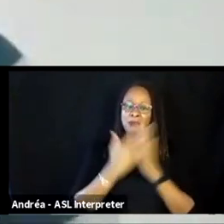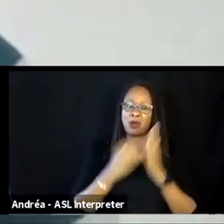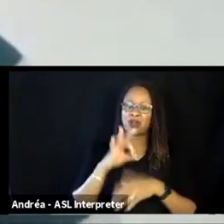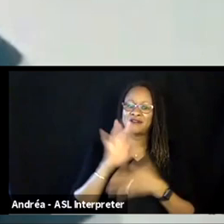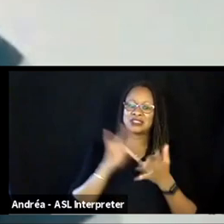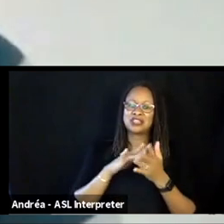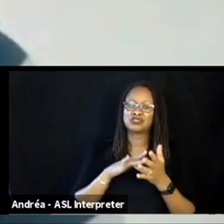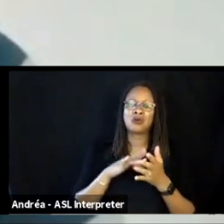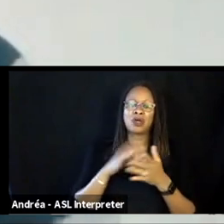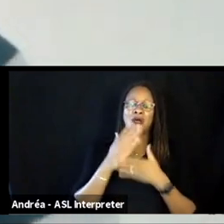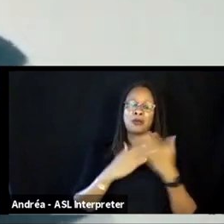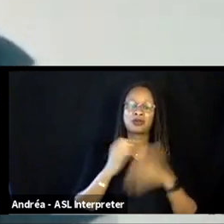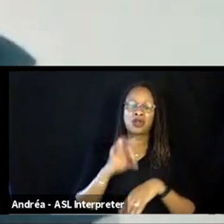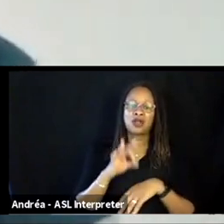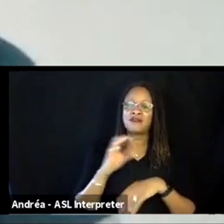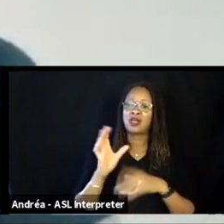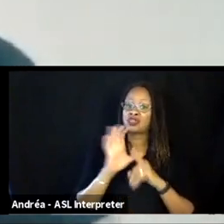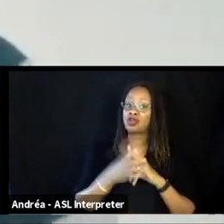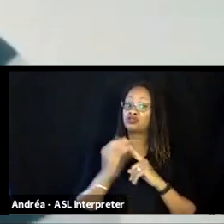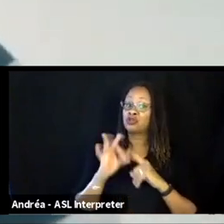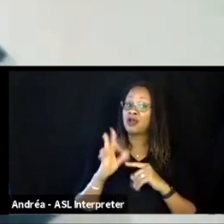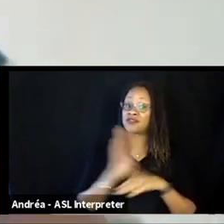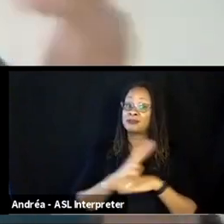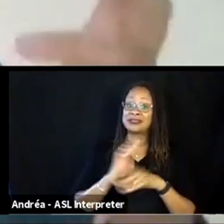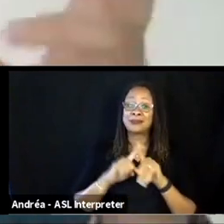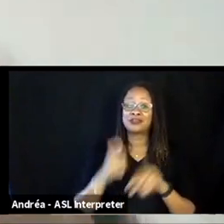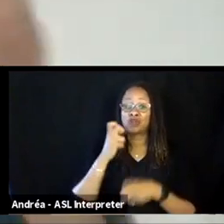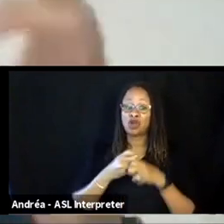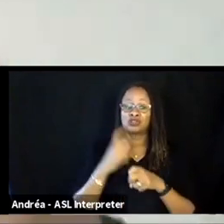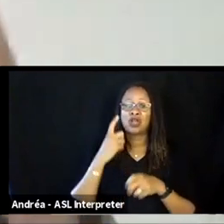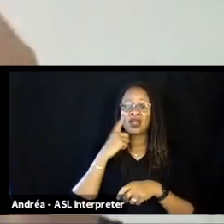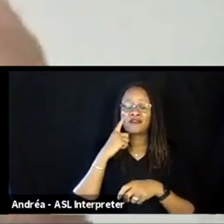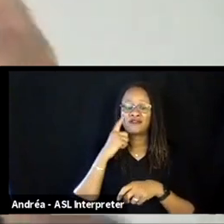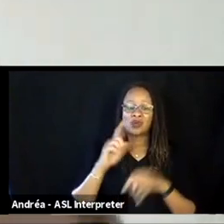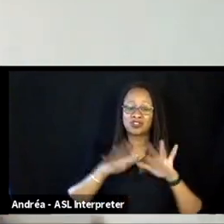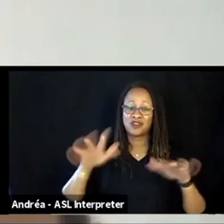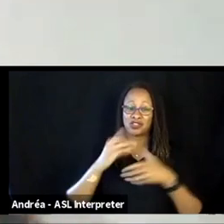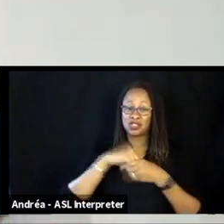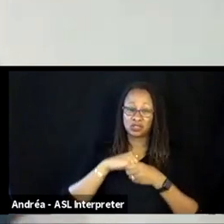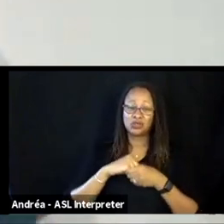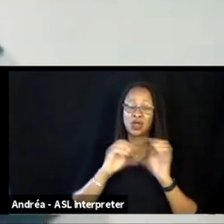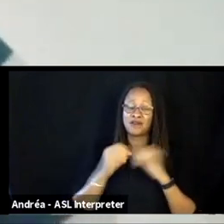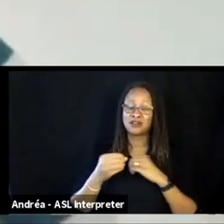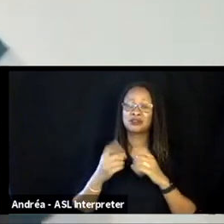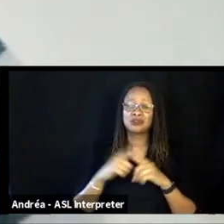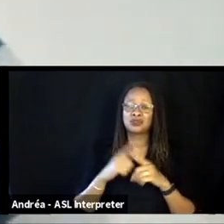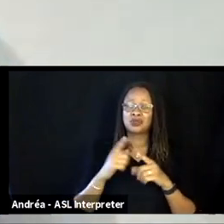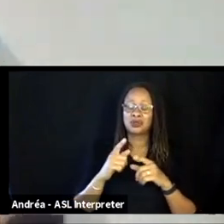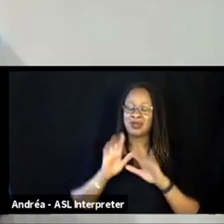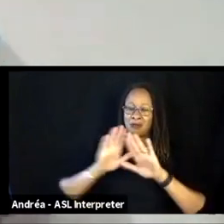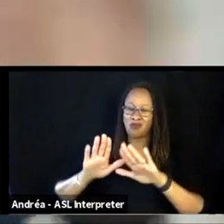central part of the culture of the business, but it's kind of hard for the diversity and inclusion officer to sort of force themselves on the business,